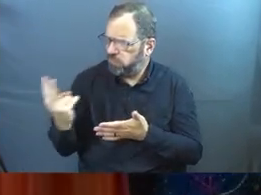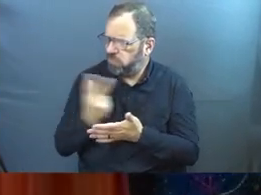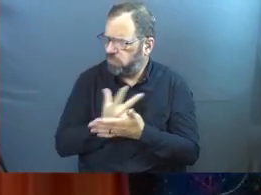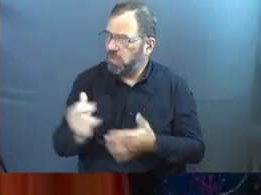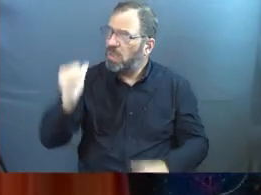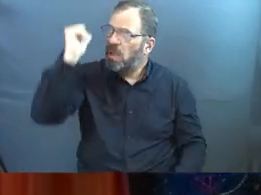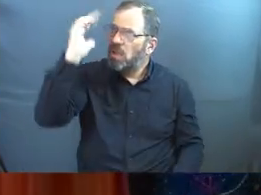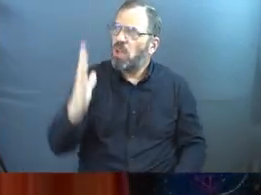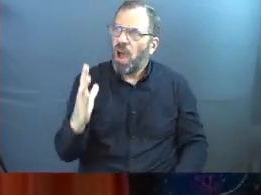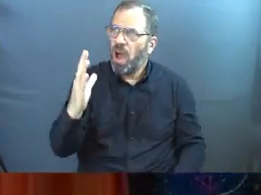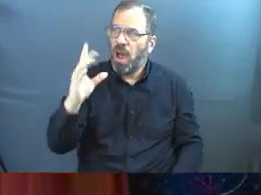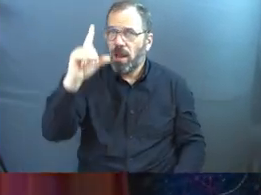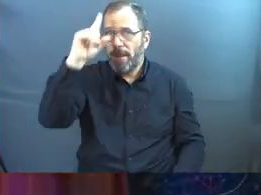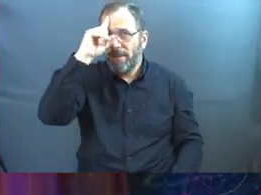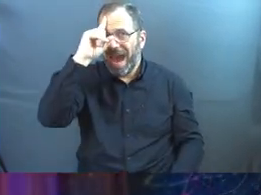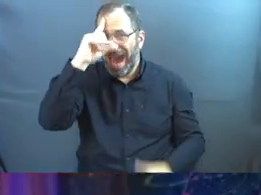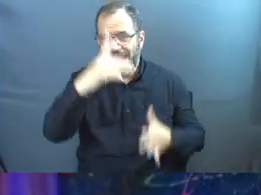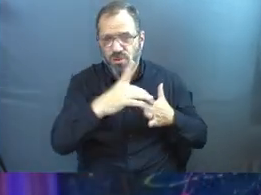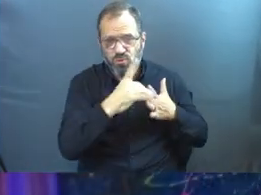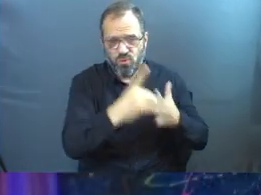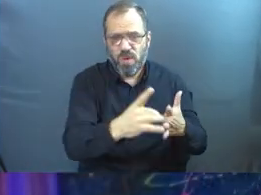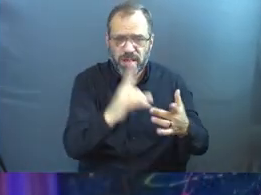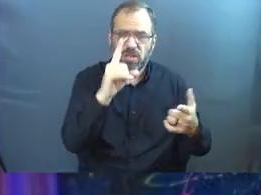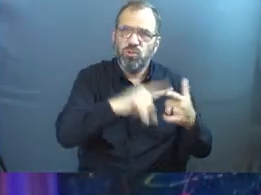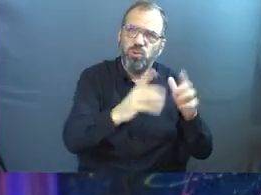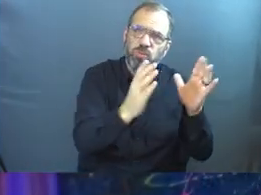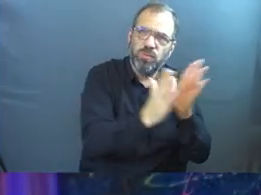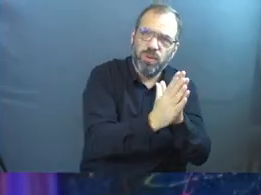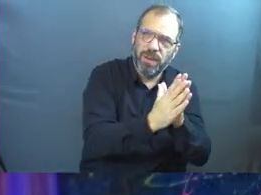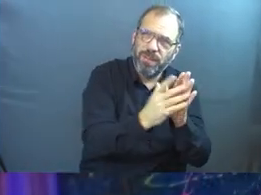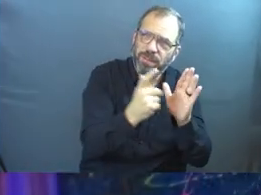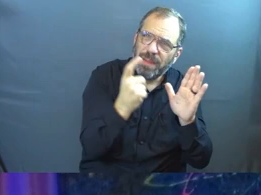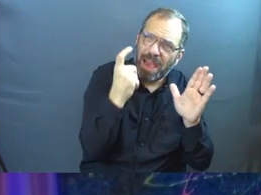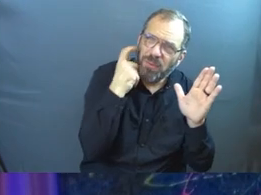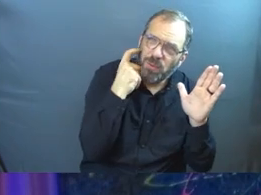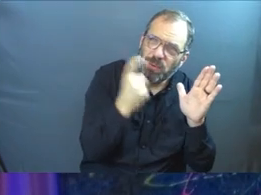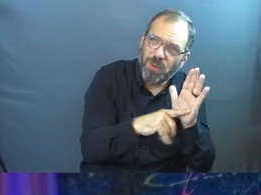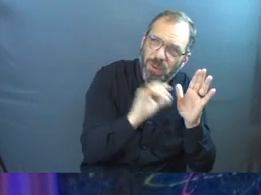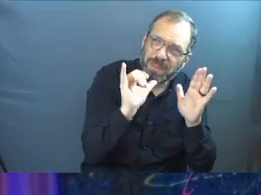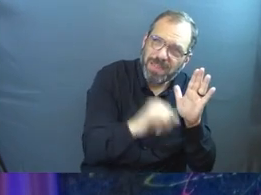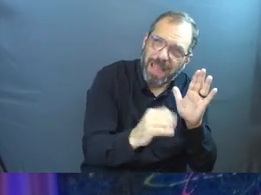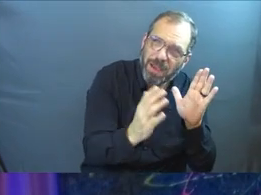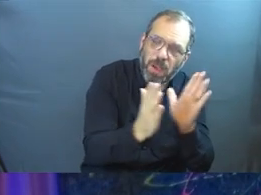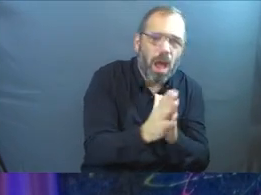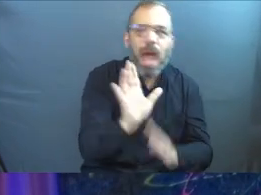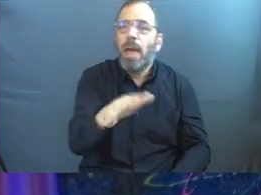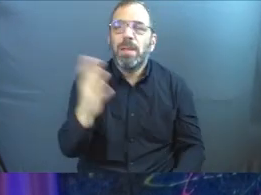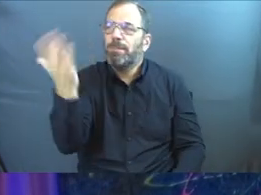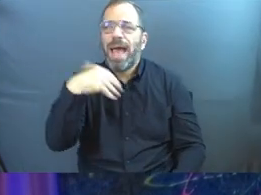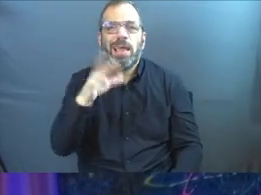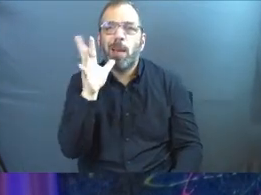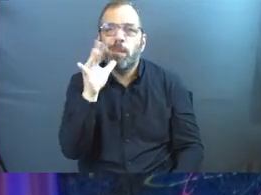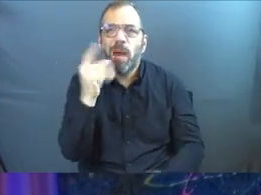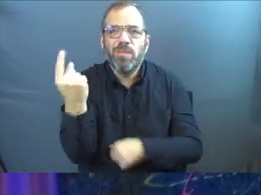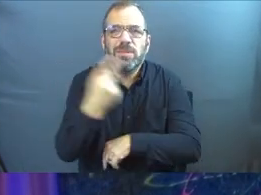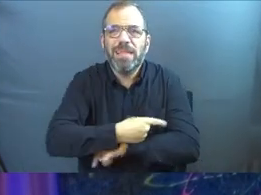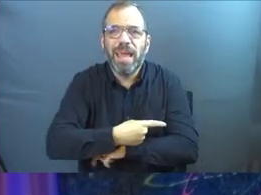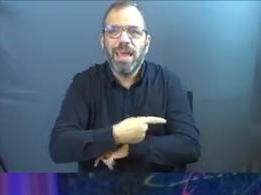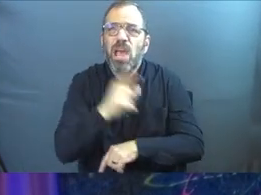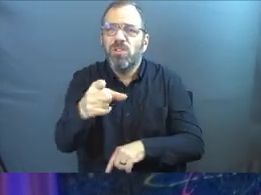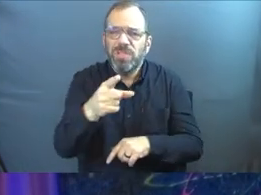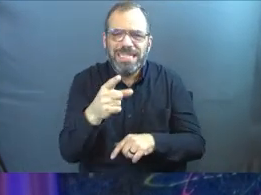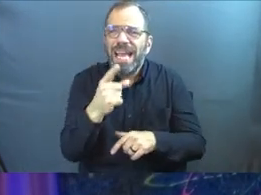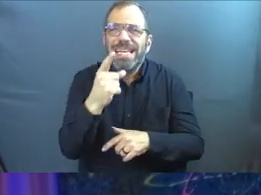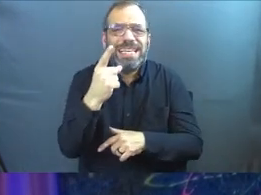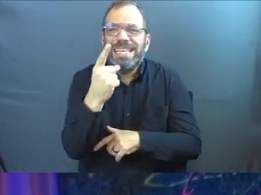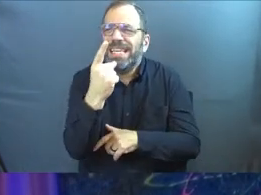has been directing our minds over and over again toward prayer. Have you noticed that? Like, we talked even back at Mother's Day about how you need to